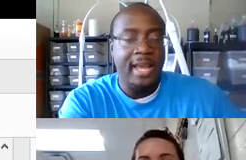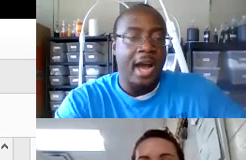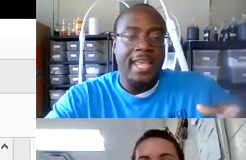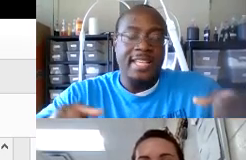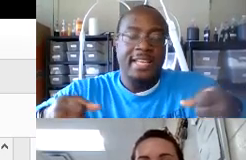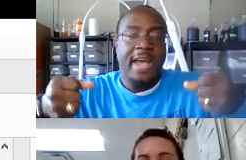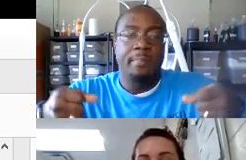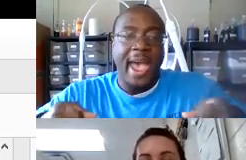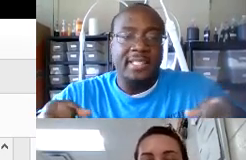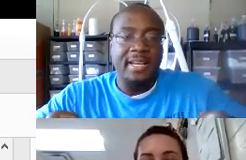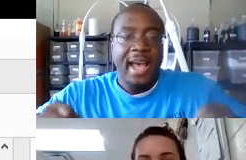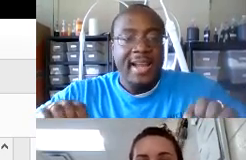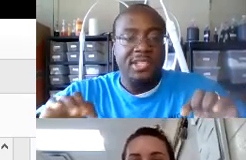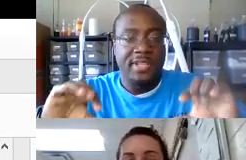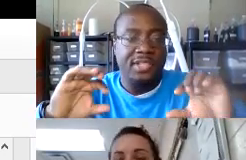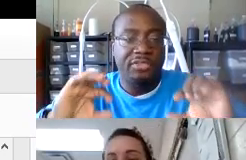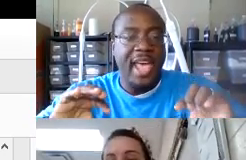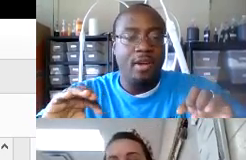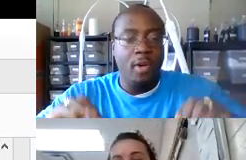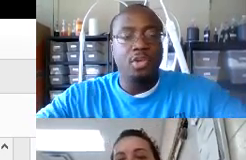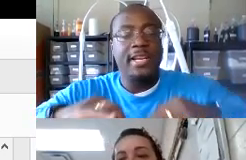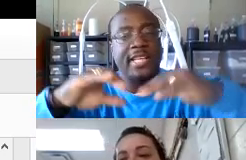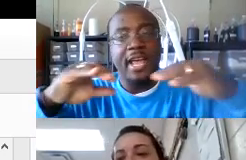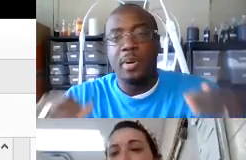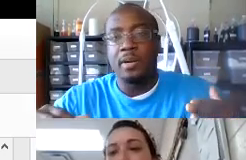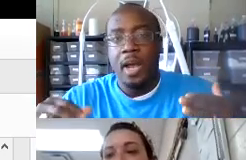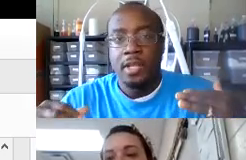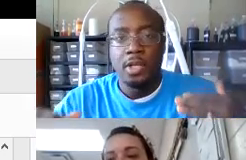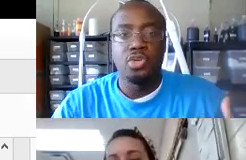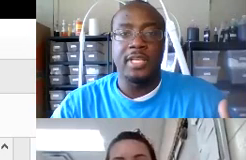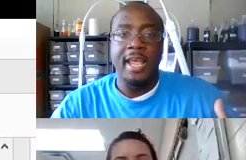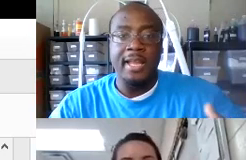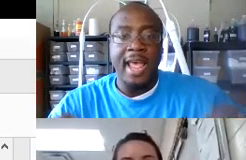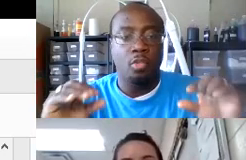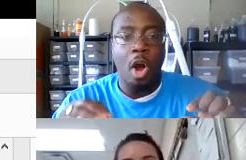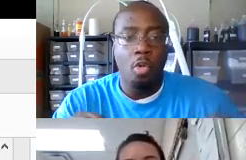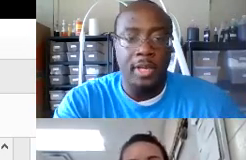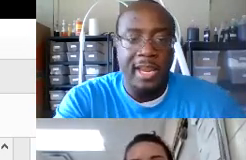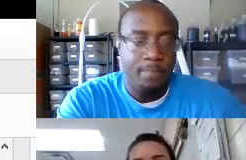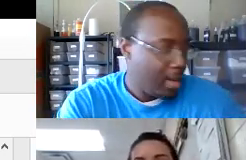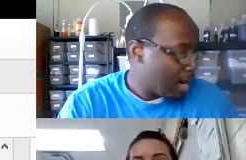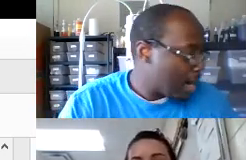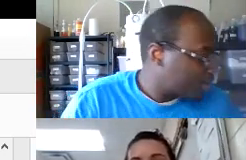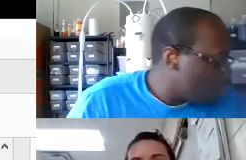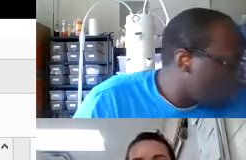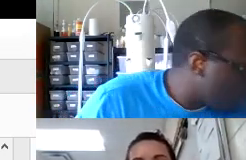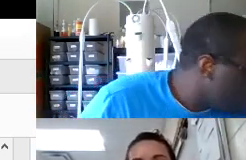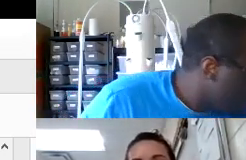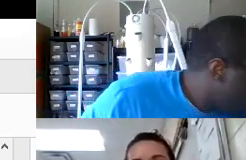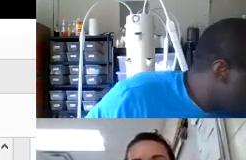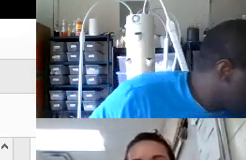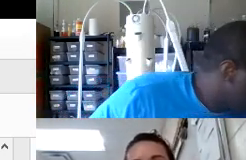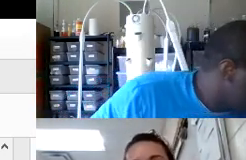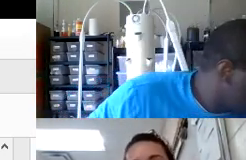know, any type of basket that's flat where you can just kind of put the nutrients in and the rock wool in to